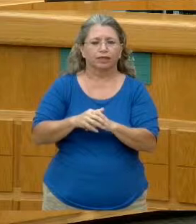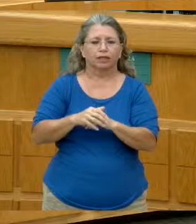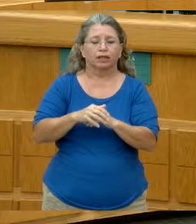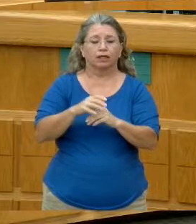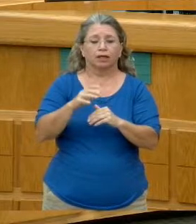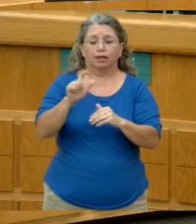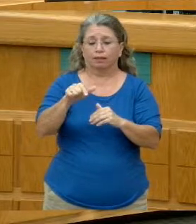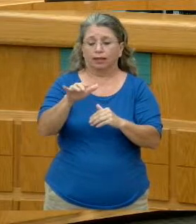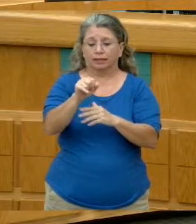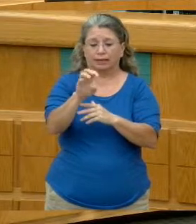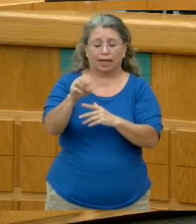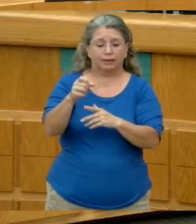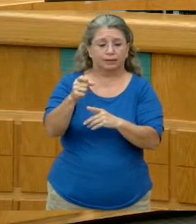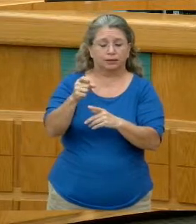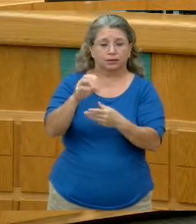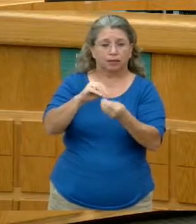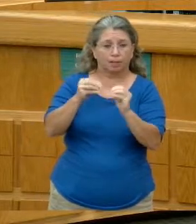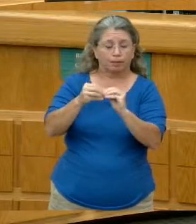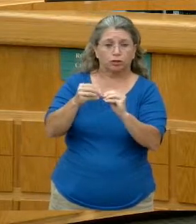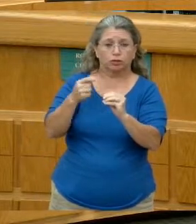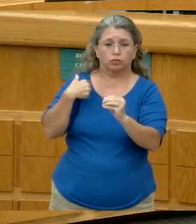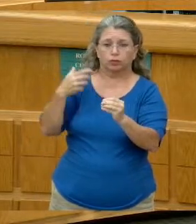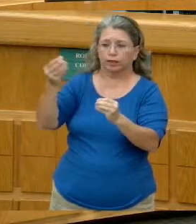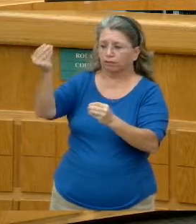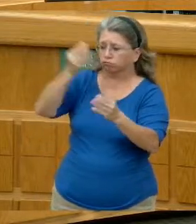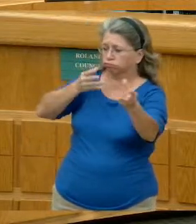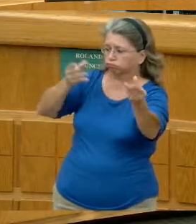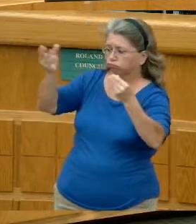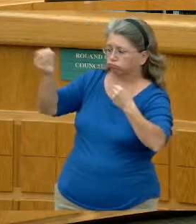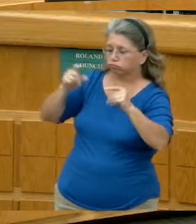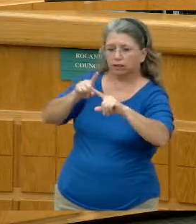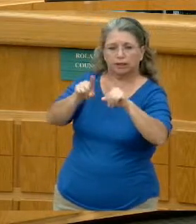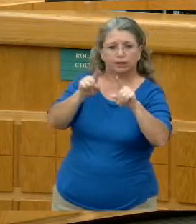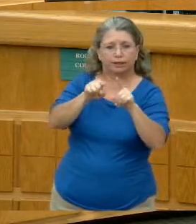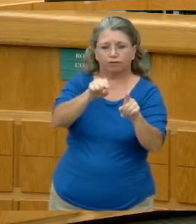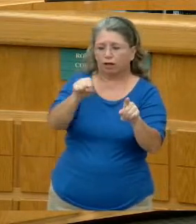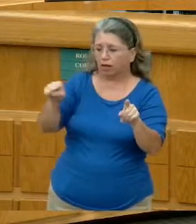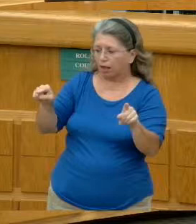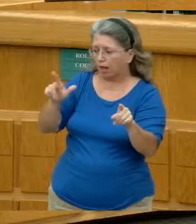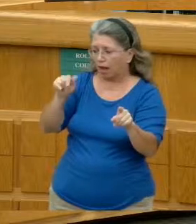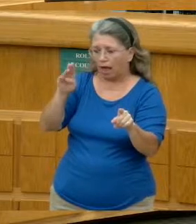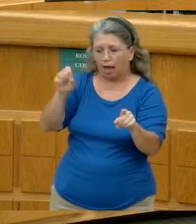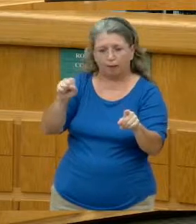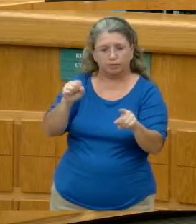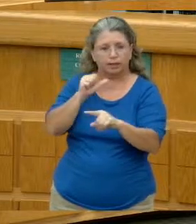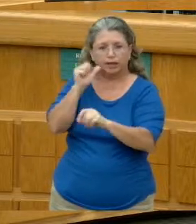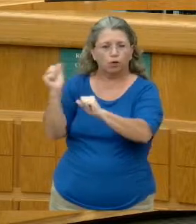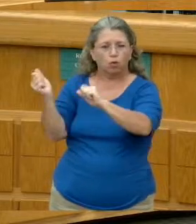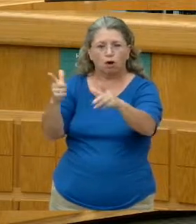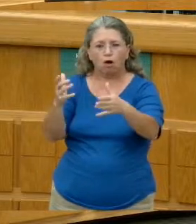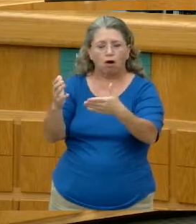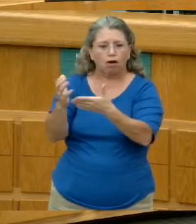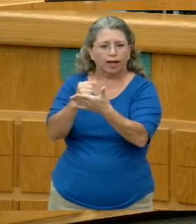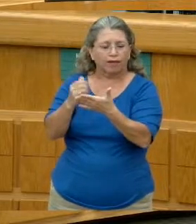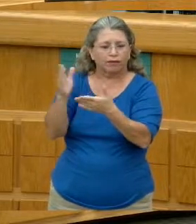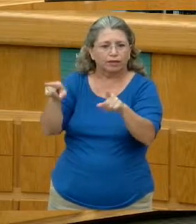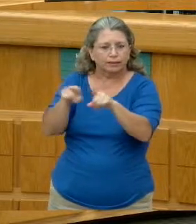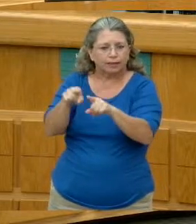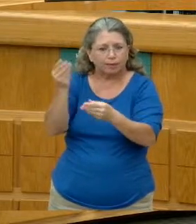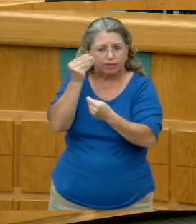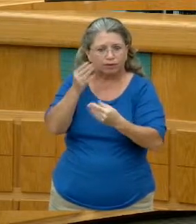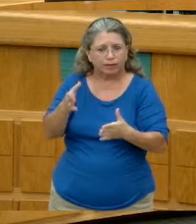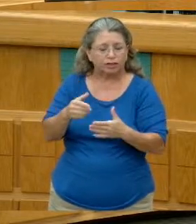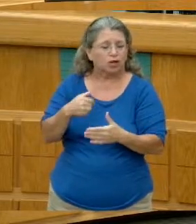from multiple labs, multiple types of testing. Not all of them collect the same data. And we barely have